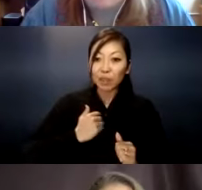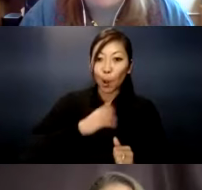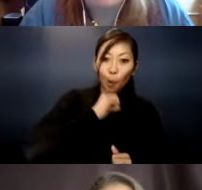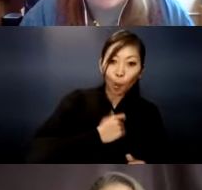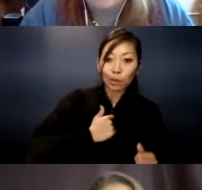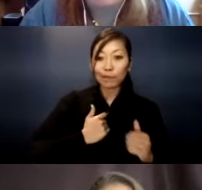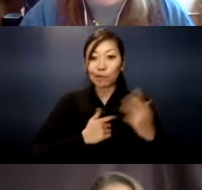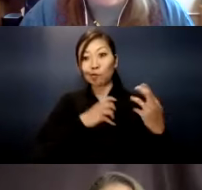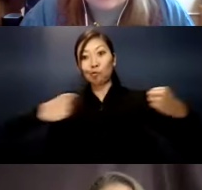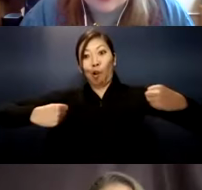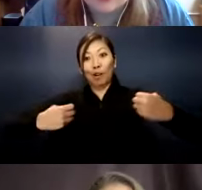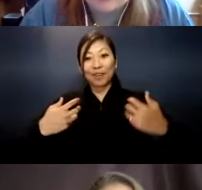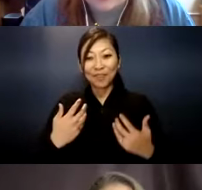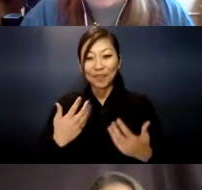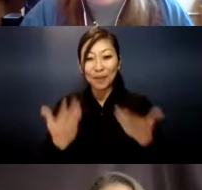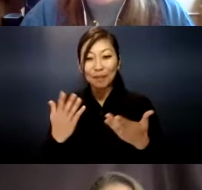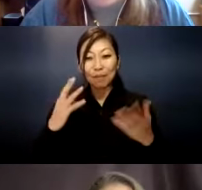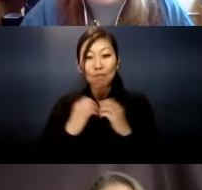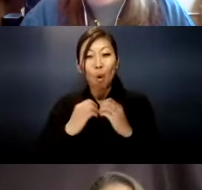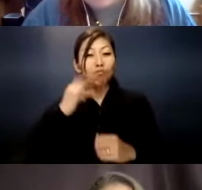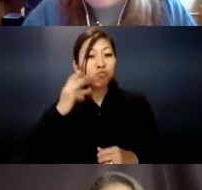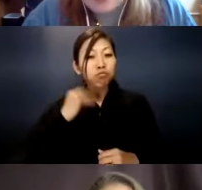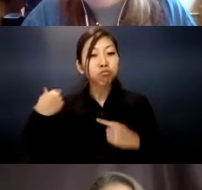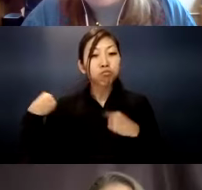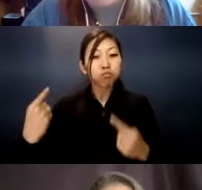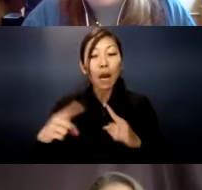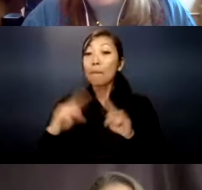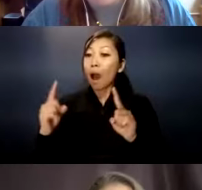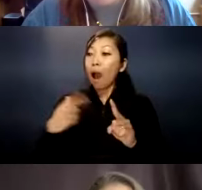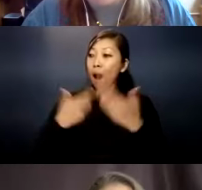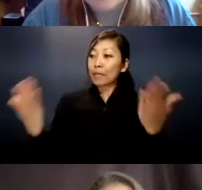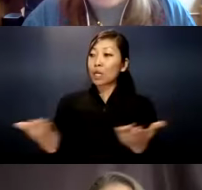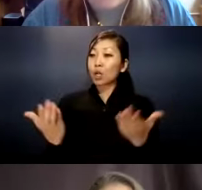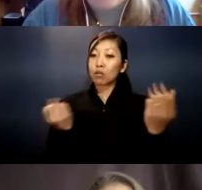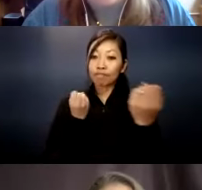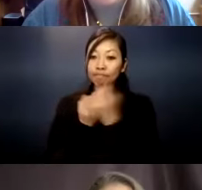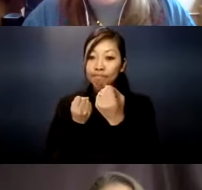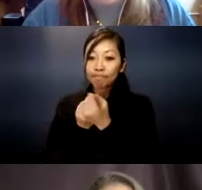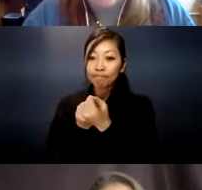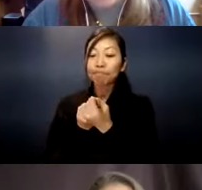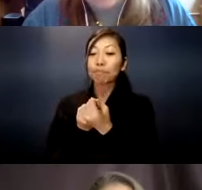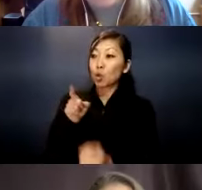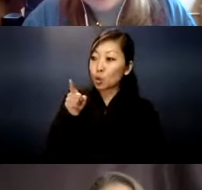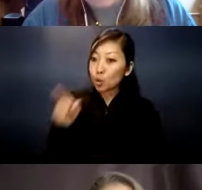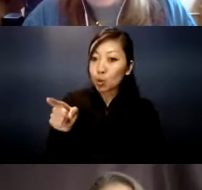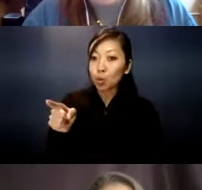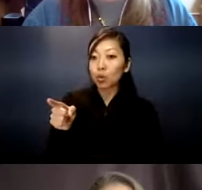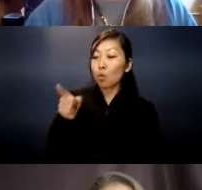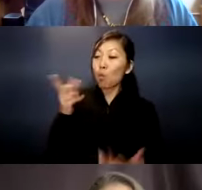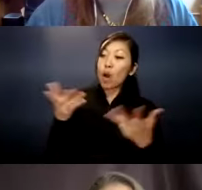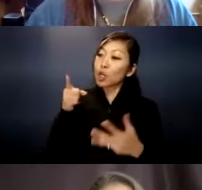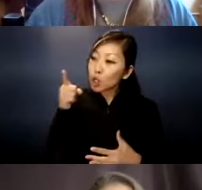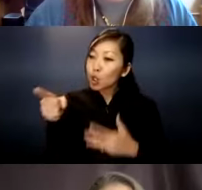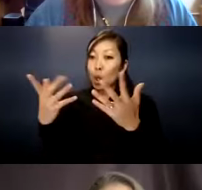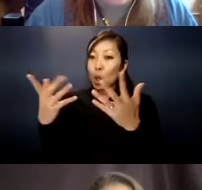and might have more experience than you, but I am here to help figure out what you want.